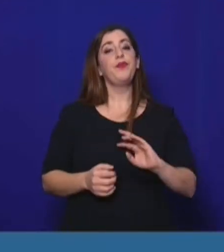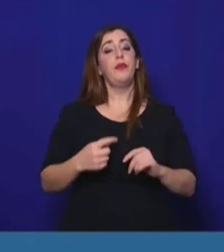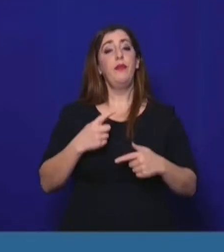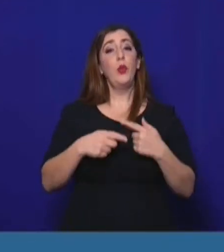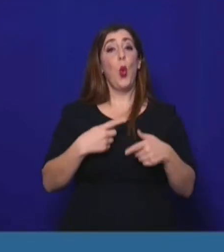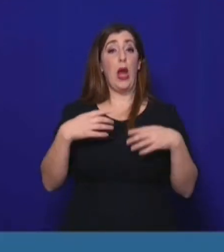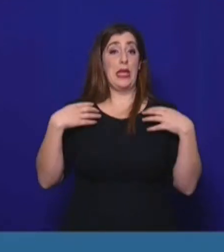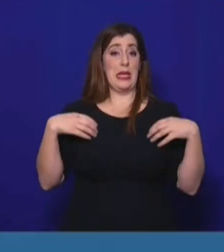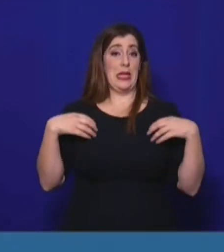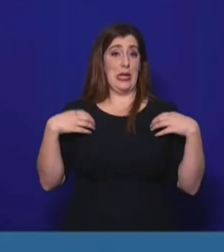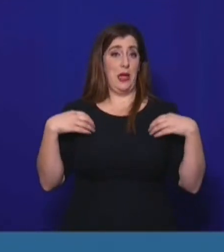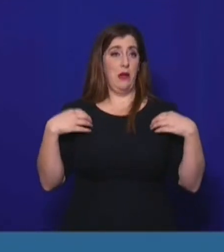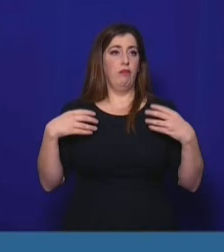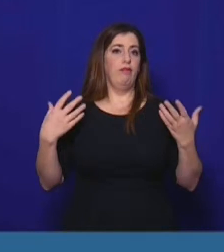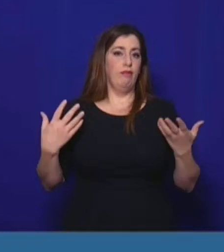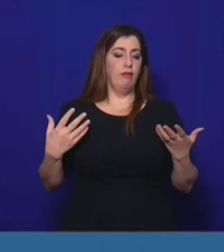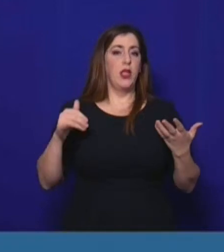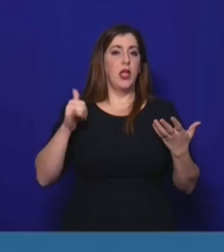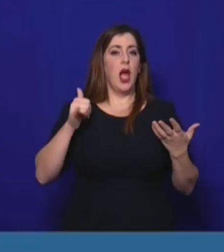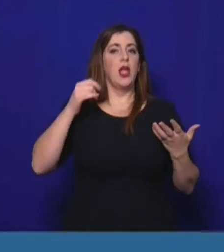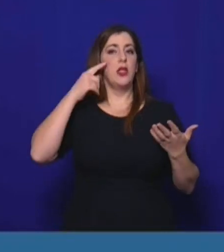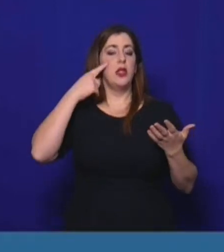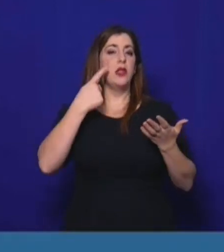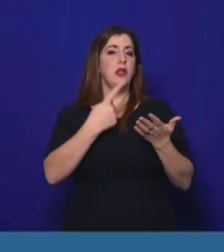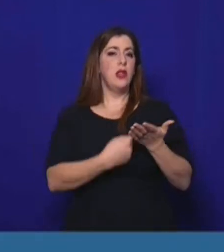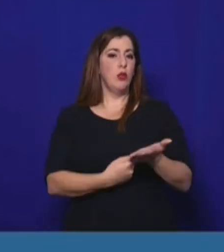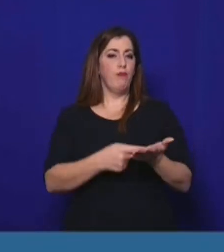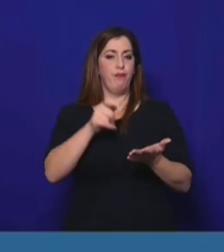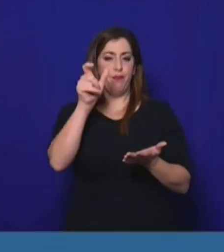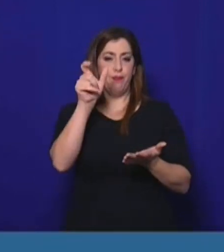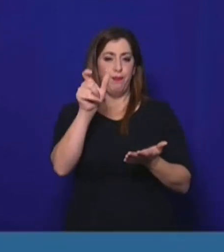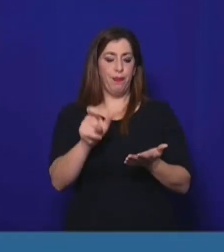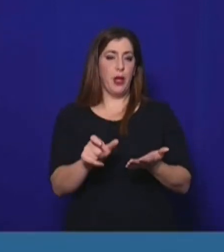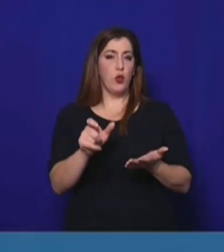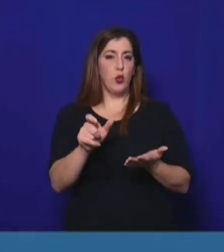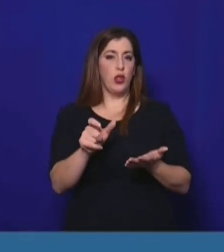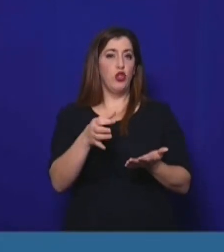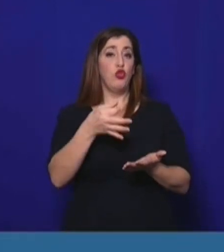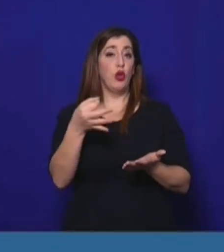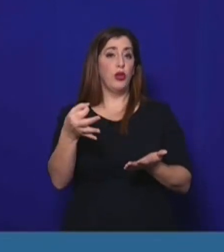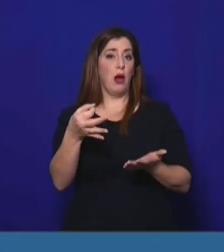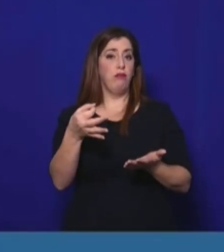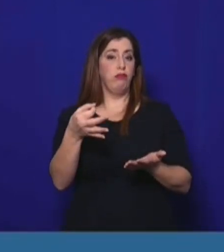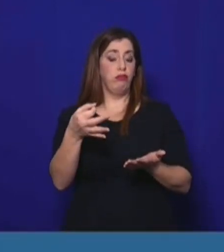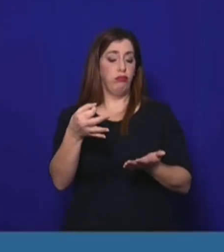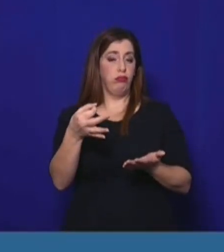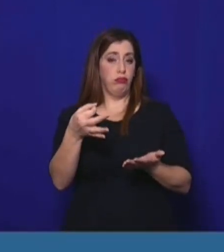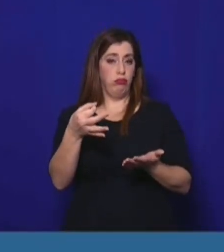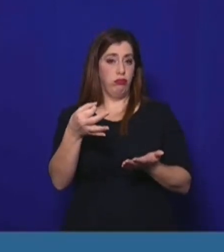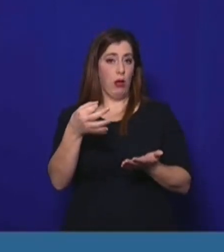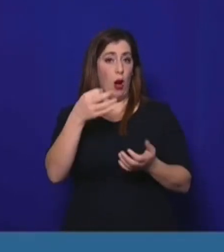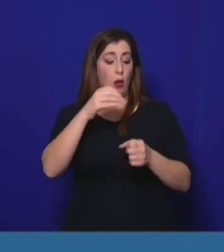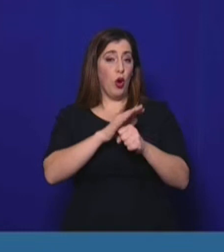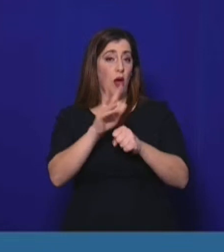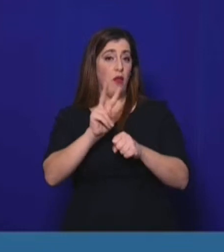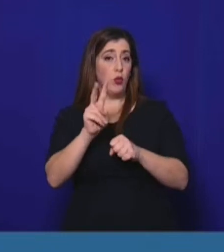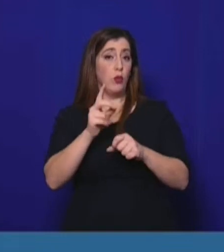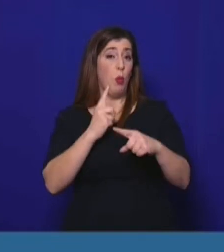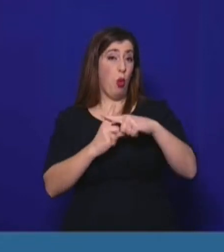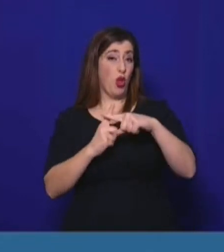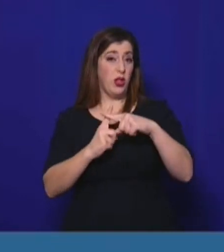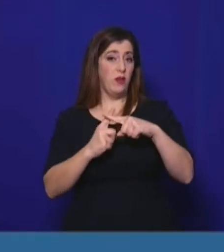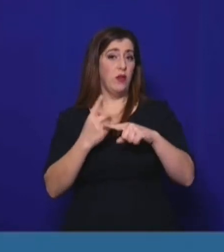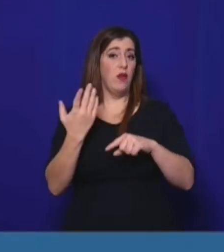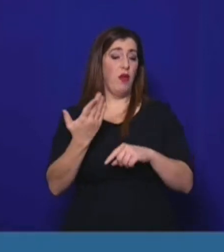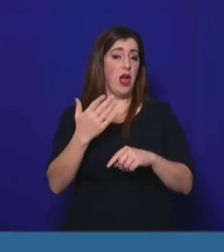jkollna li jistgħu jiġru fl-iskejjel, ftakru li dawn huma rifless eżatt ta' xemm fil-komunità. Jiġifieri jekk inti